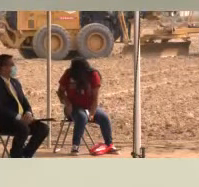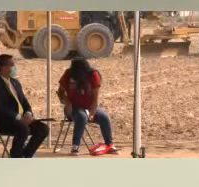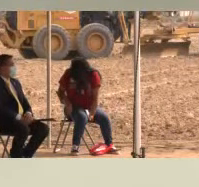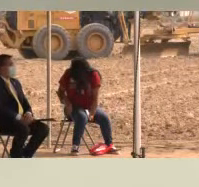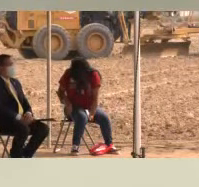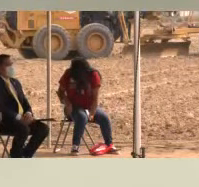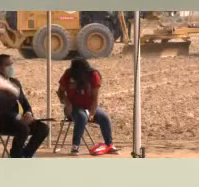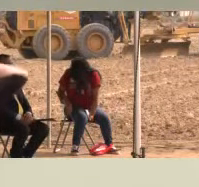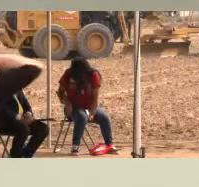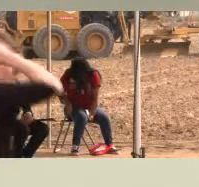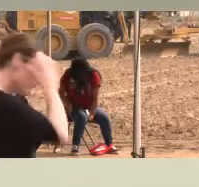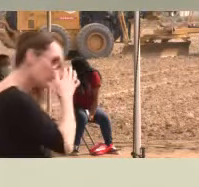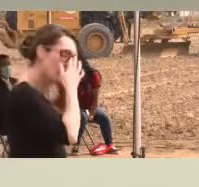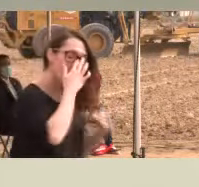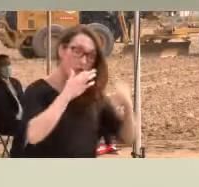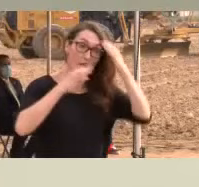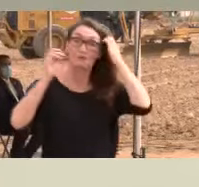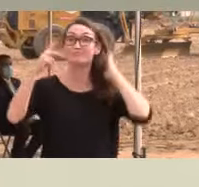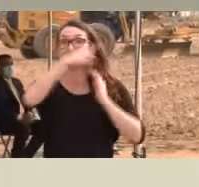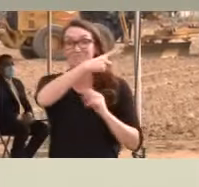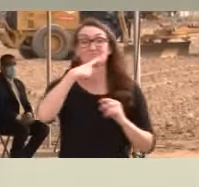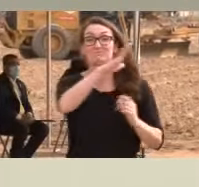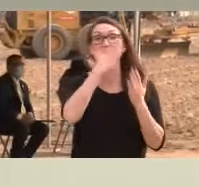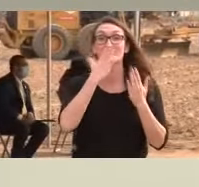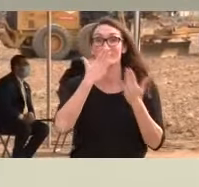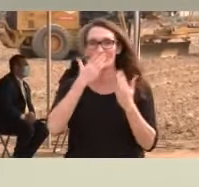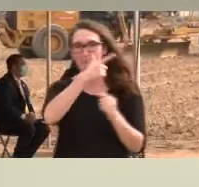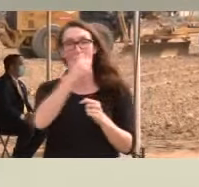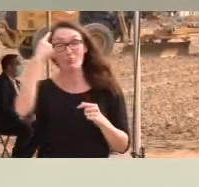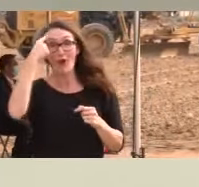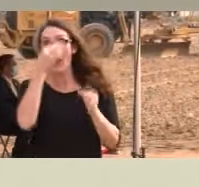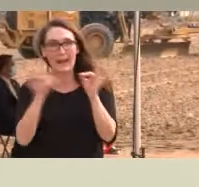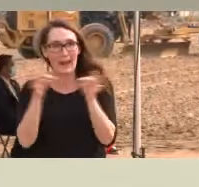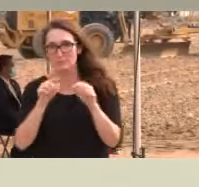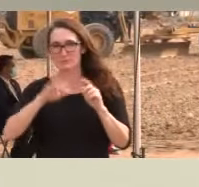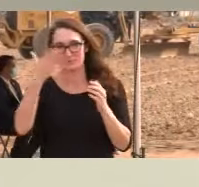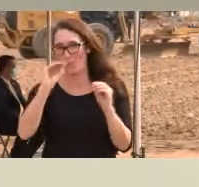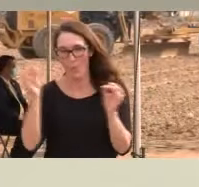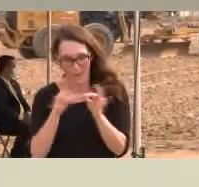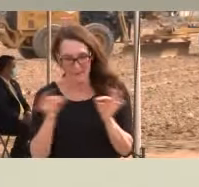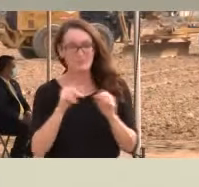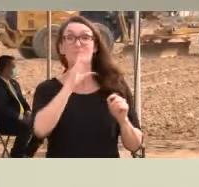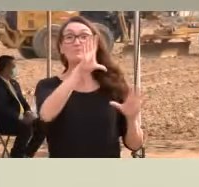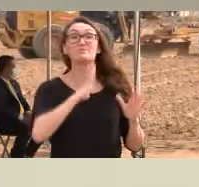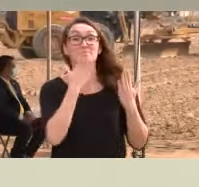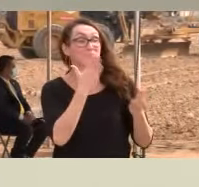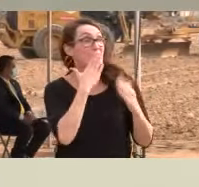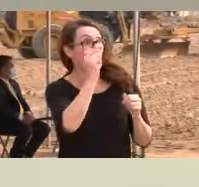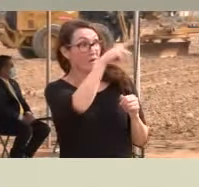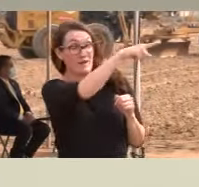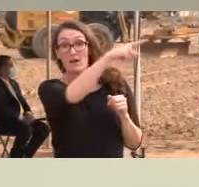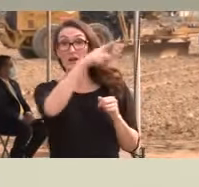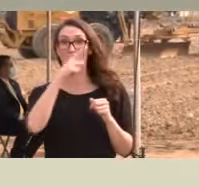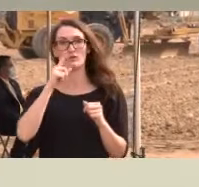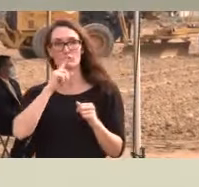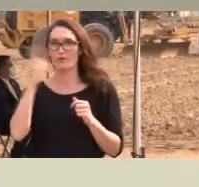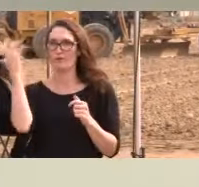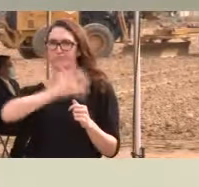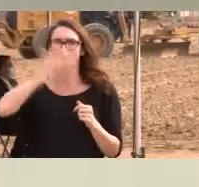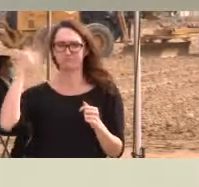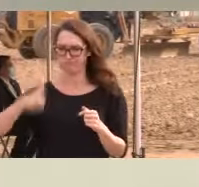for the California Community Colleges, to all of you on this groundbreaking for the West Fresno